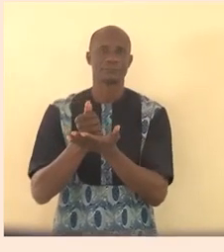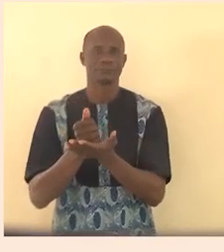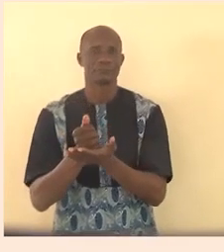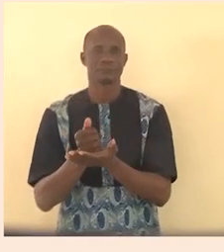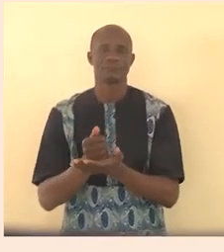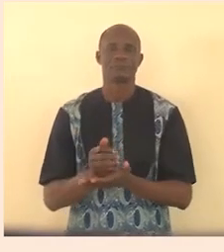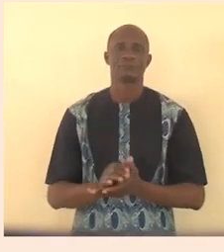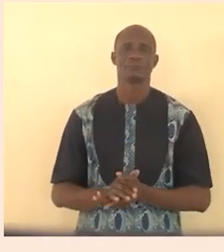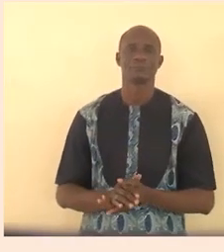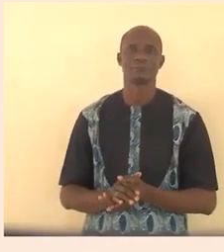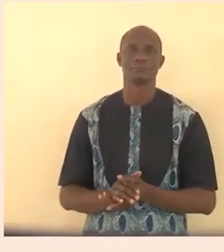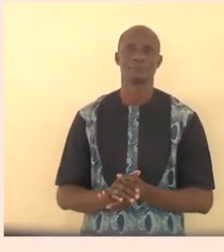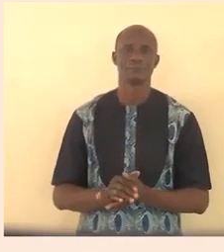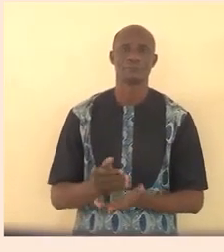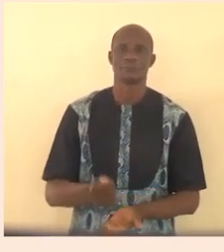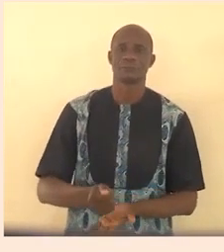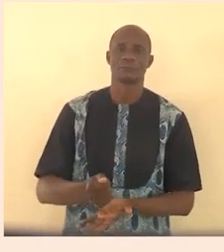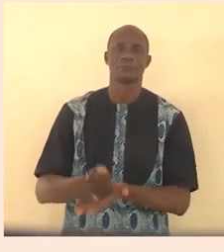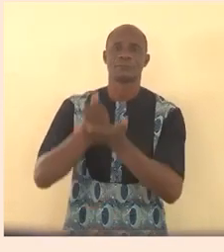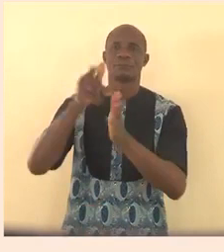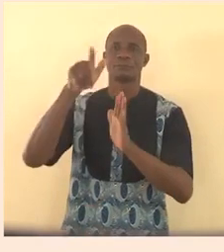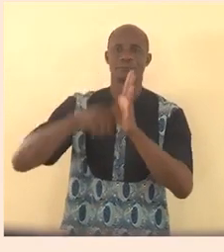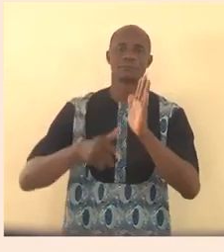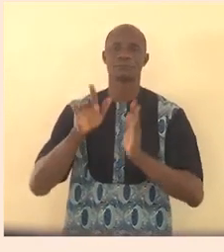I think that's the proper word, helplessly,